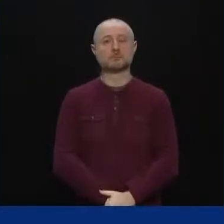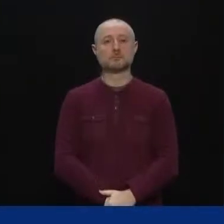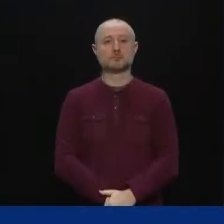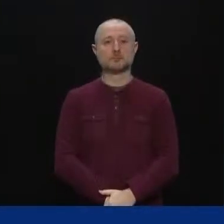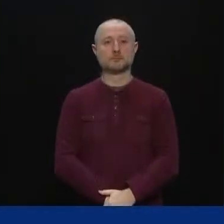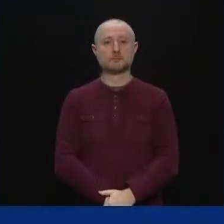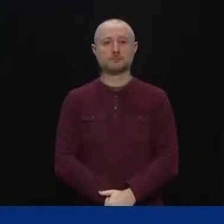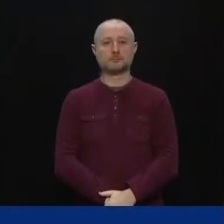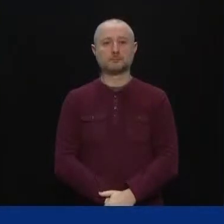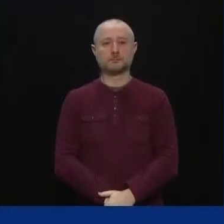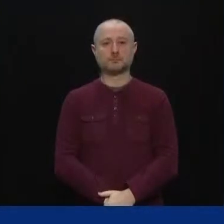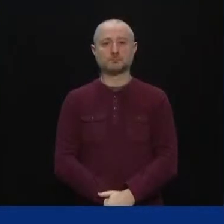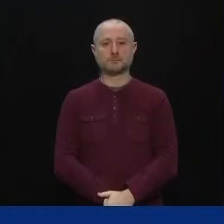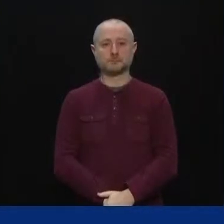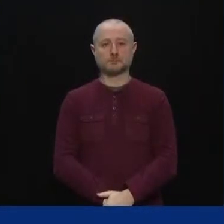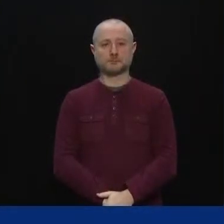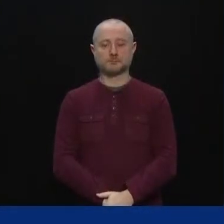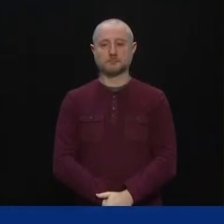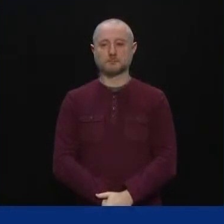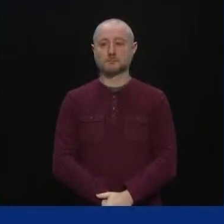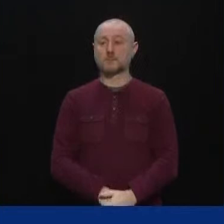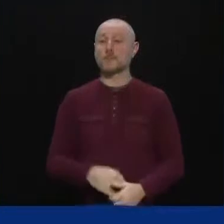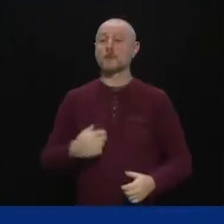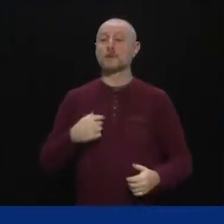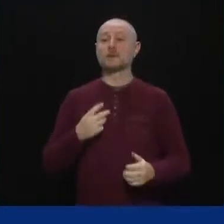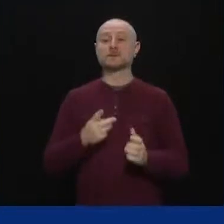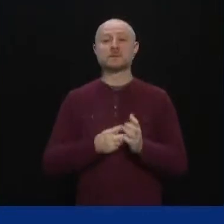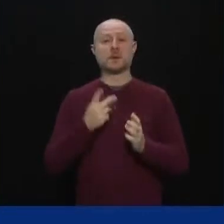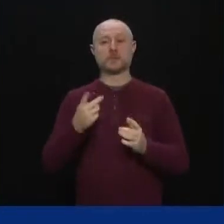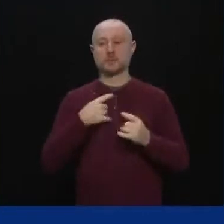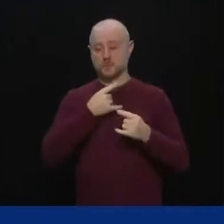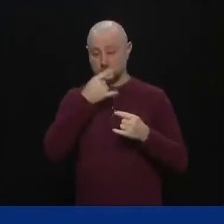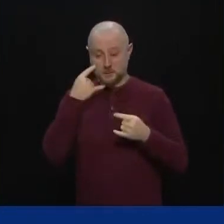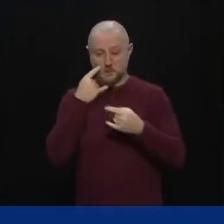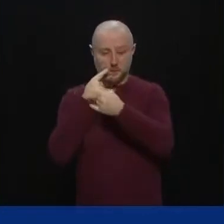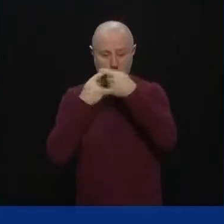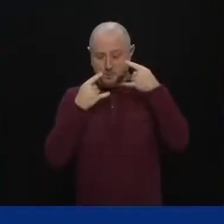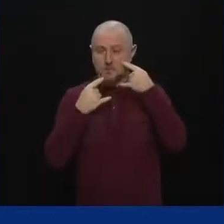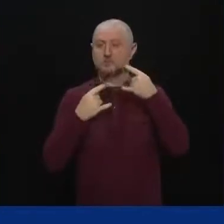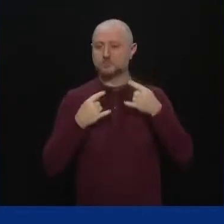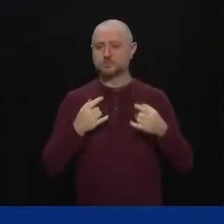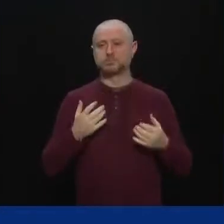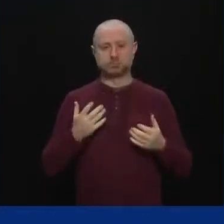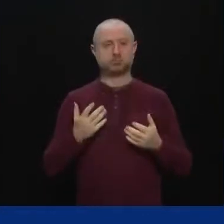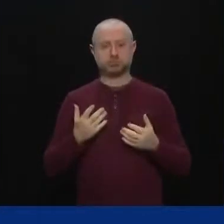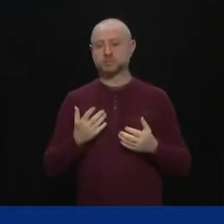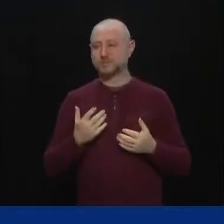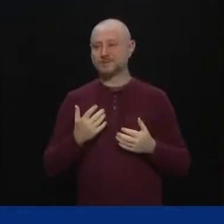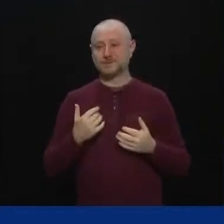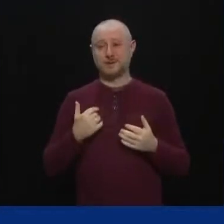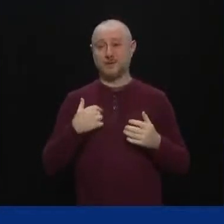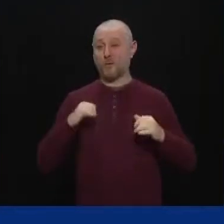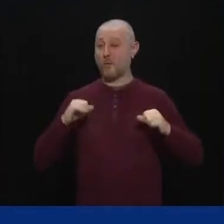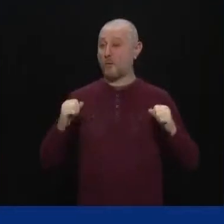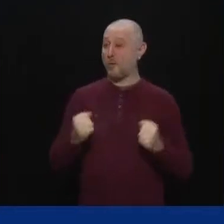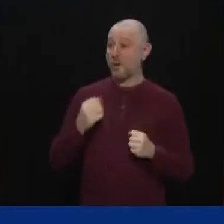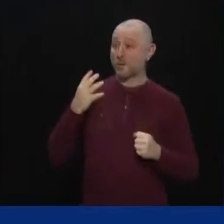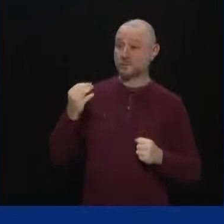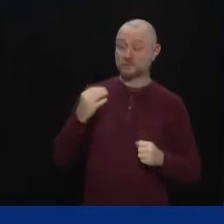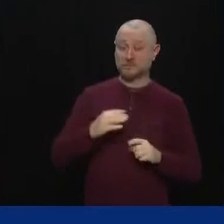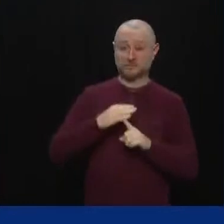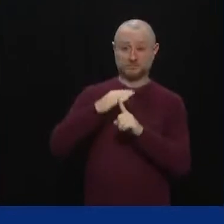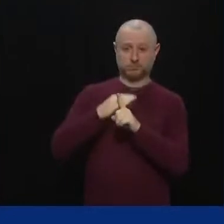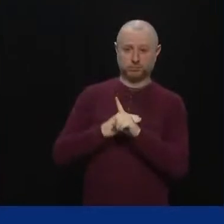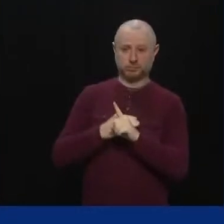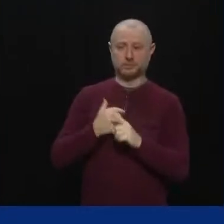Just a double mask serves many purposes. Also an opportunity to stay warmer when the weather's going to be very bitterly cold,